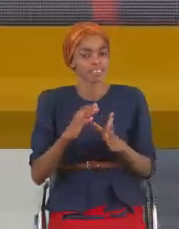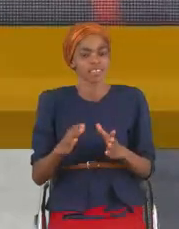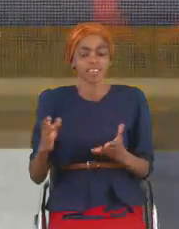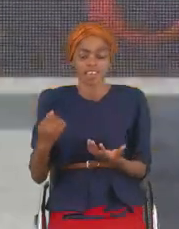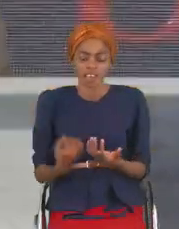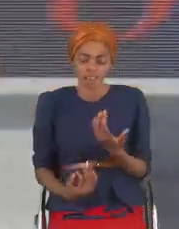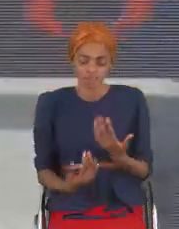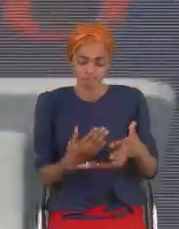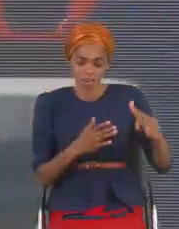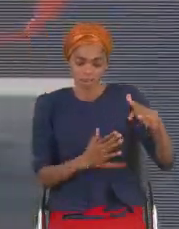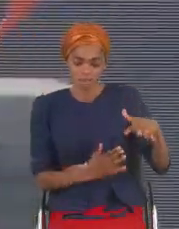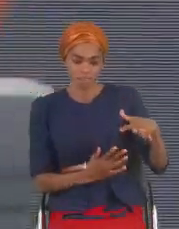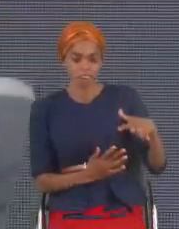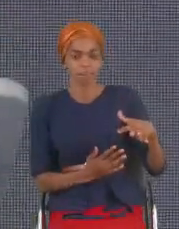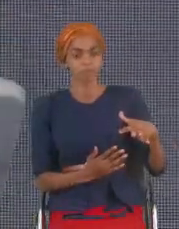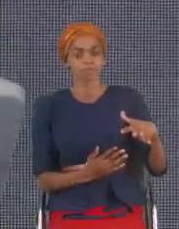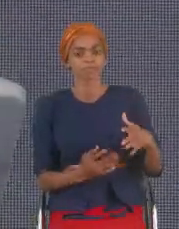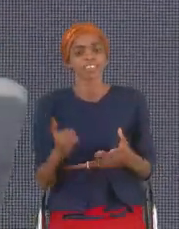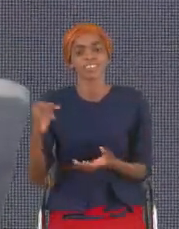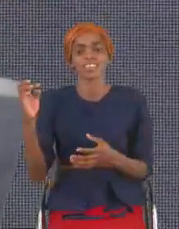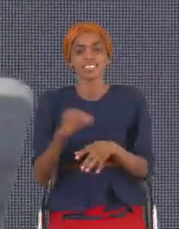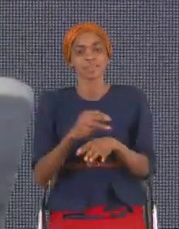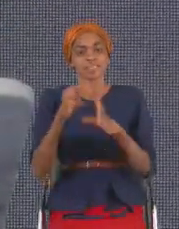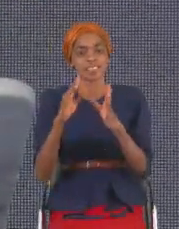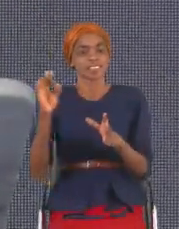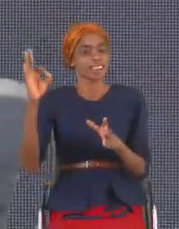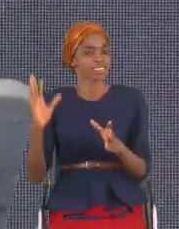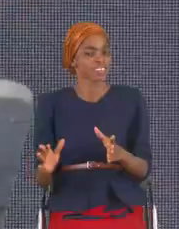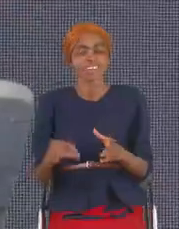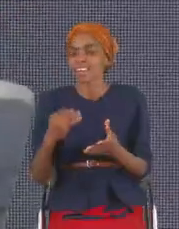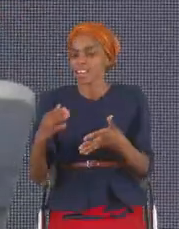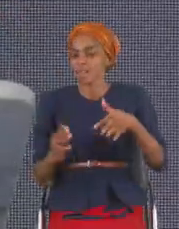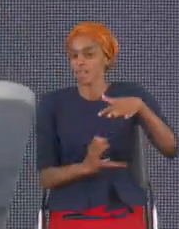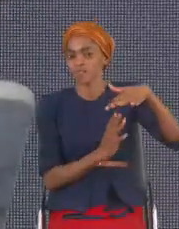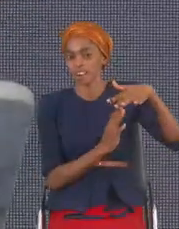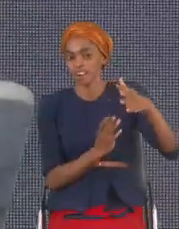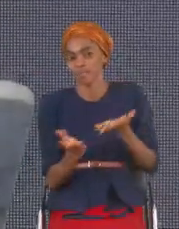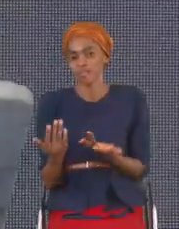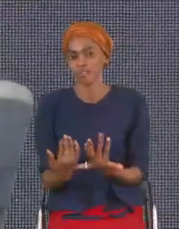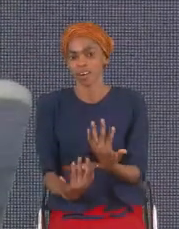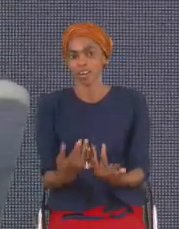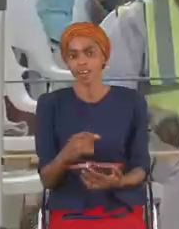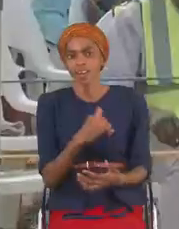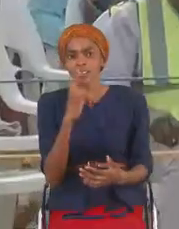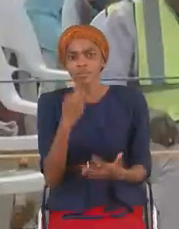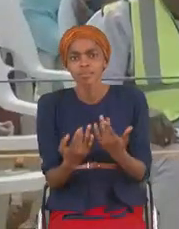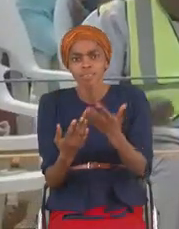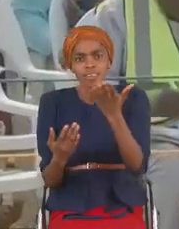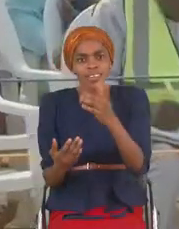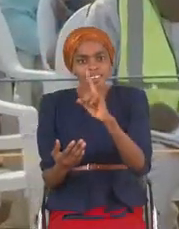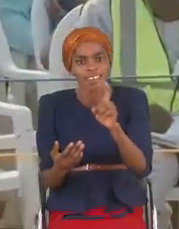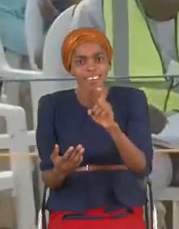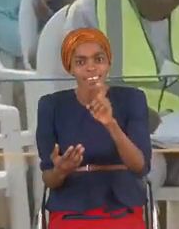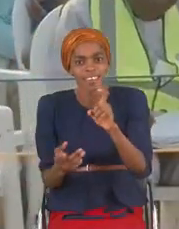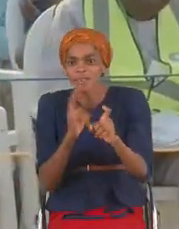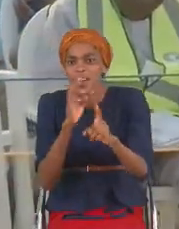flaming fire. His ministers a flaming fire. Any flame of fire here today?